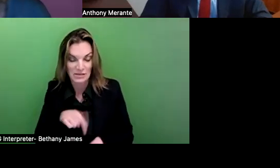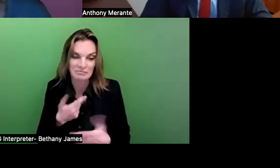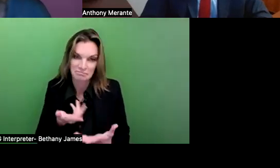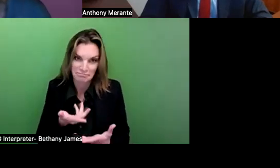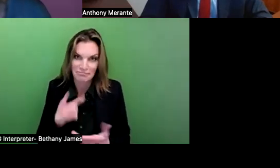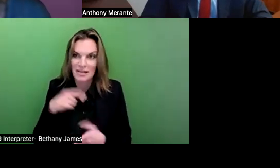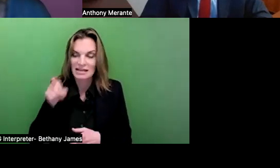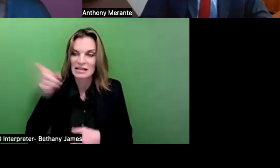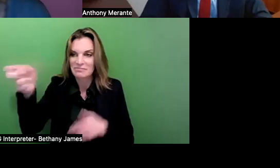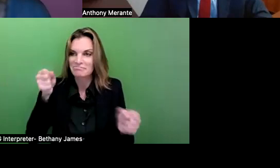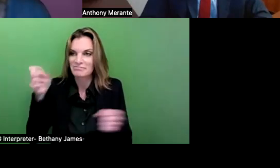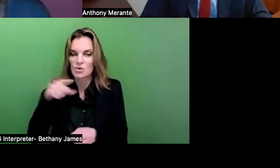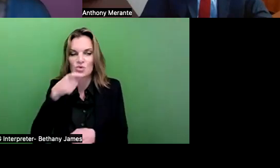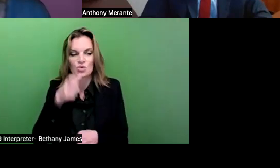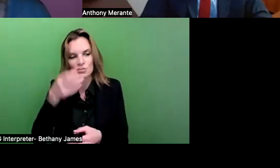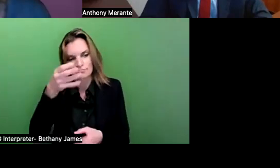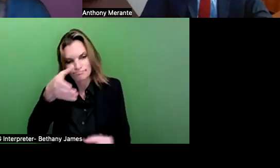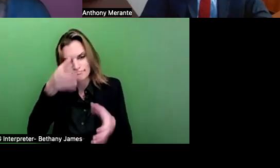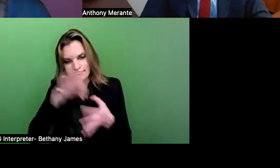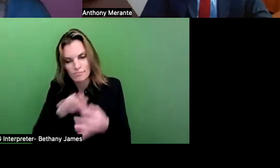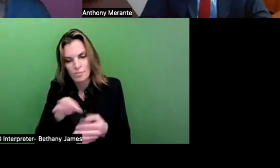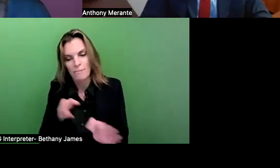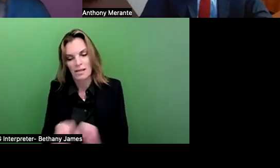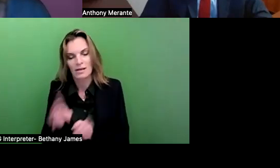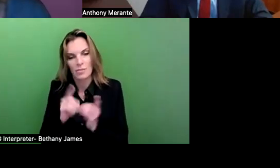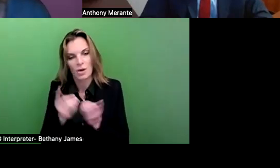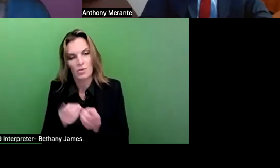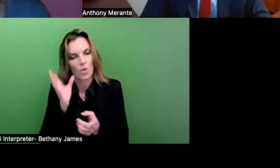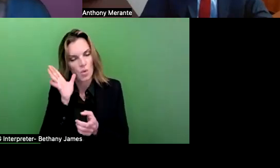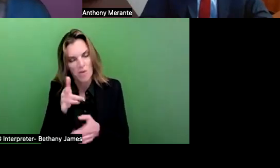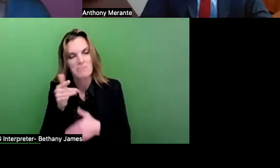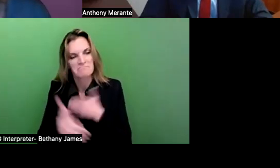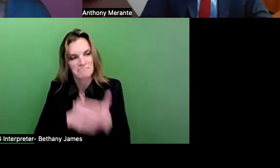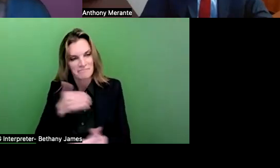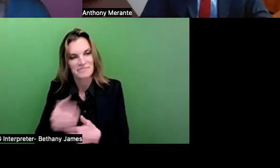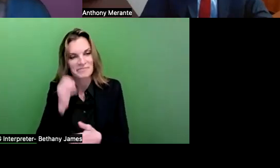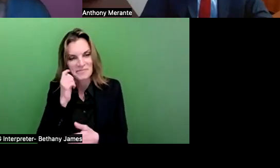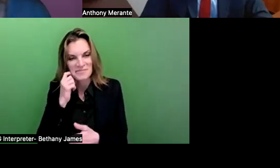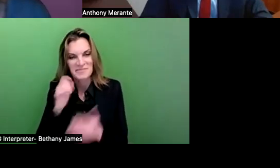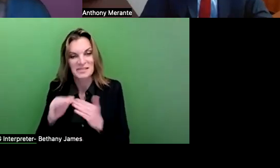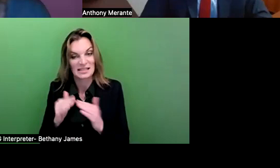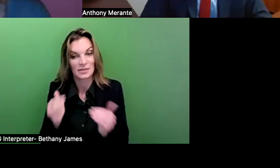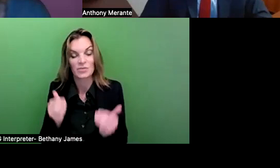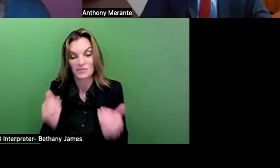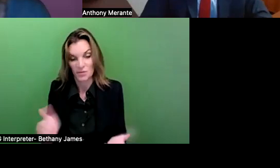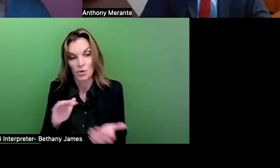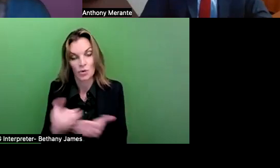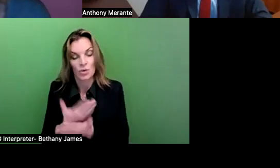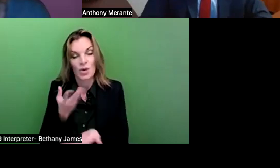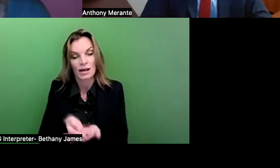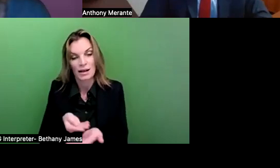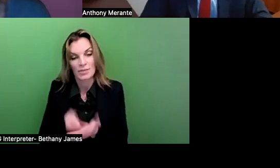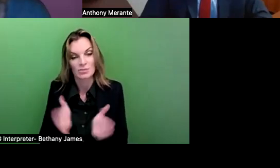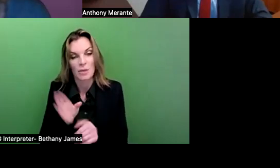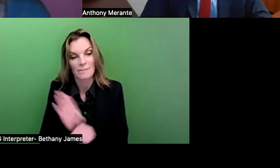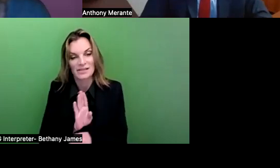planning department that will knock the socks off of any community and start the ball rolling to move the city forward with new economic small